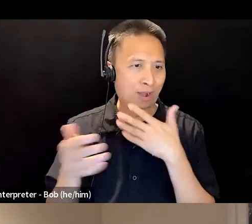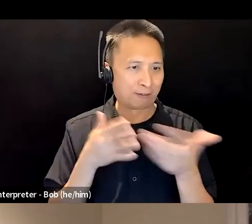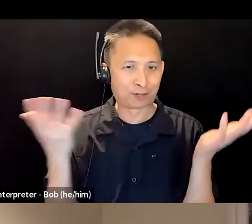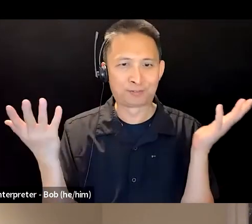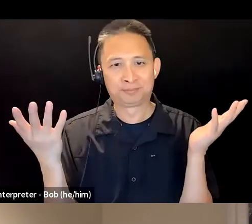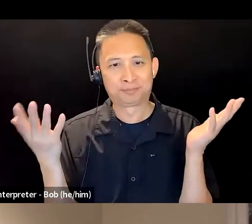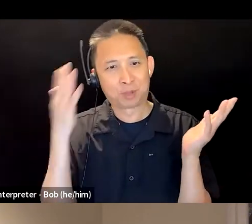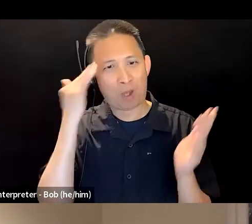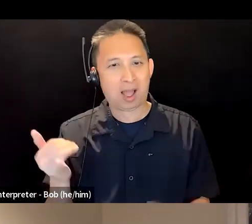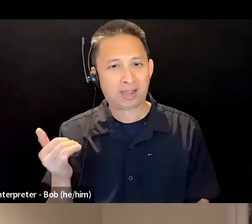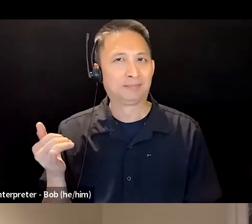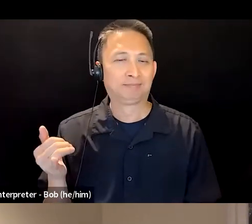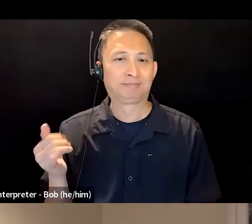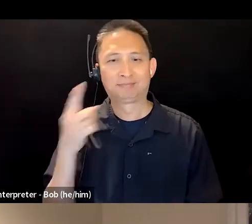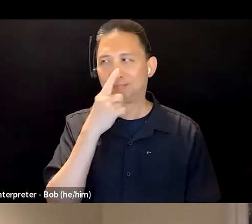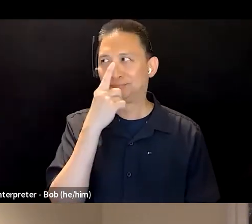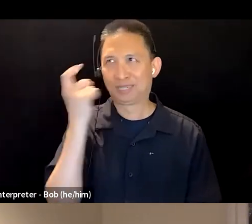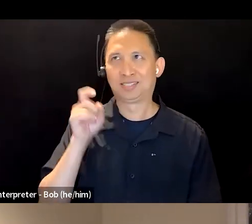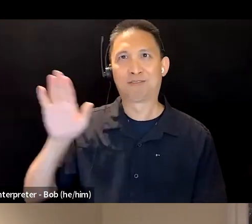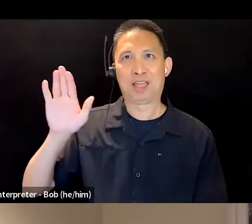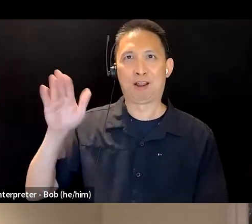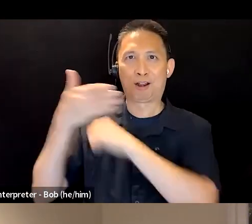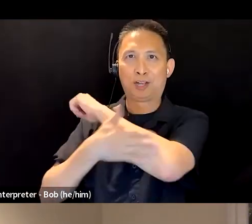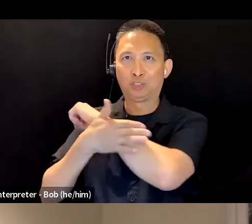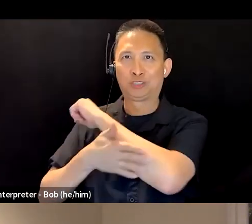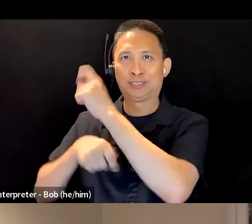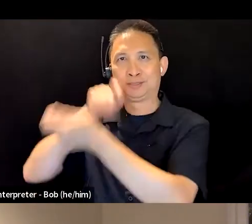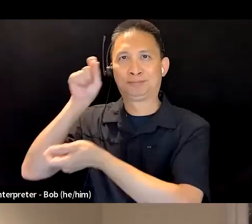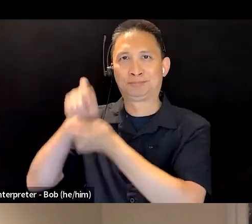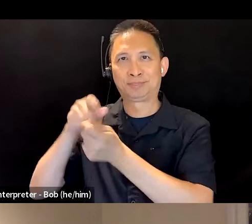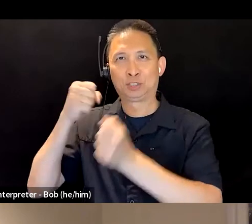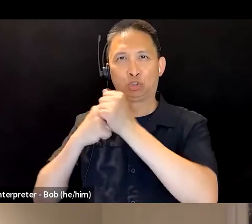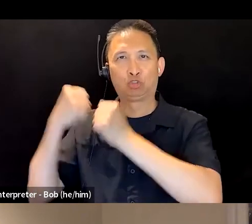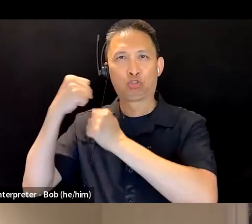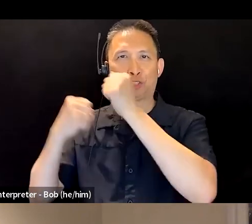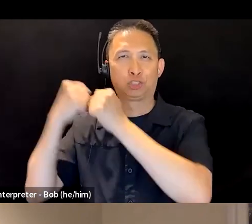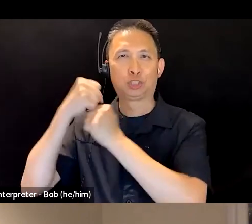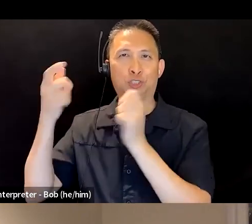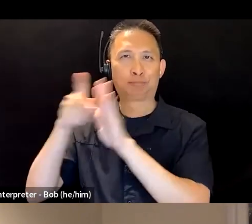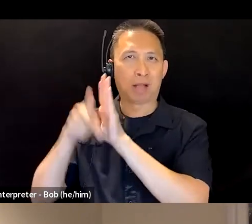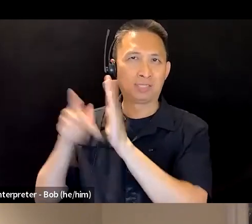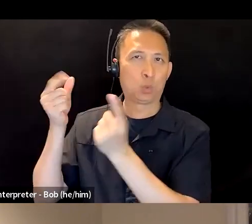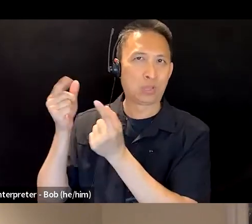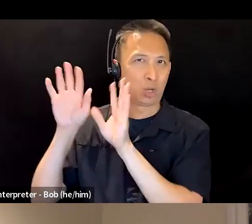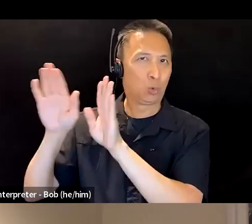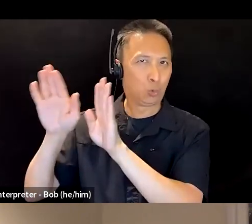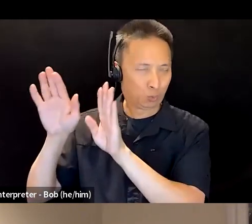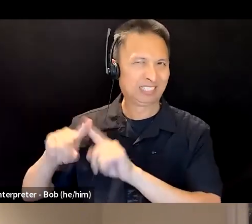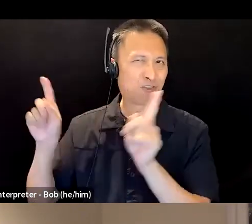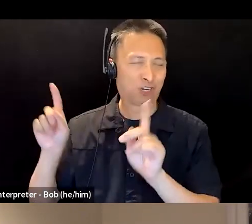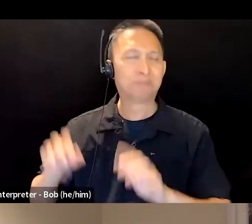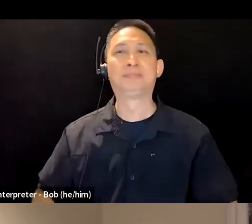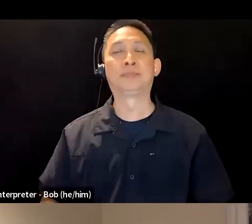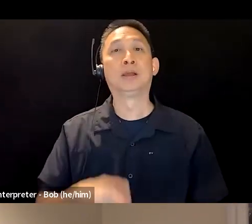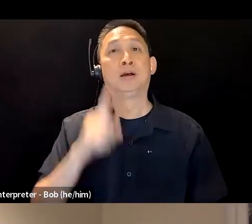their filmmaking in their country. So because of that, to answer your question, I think that